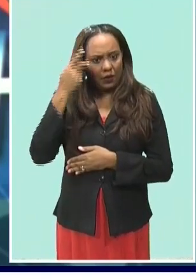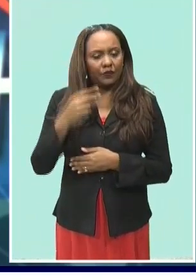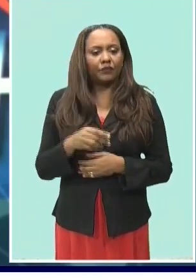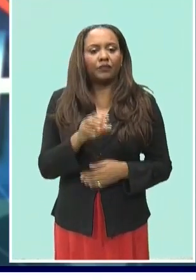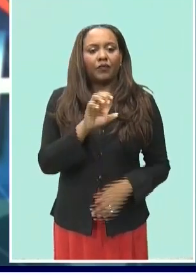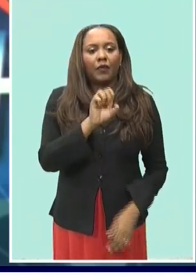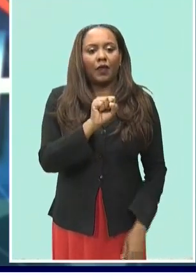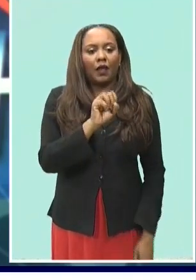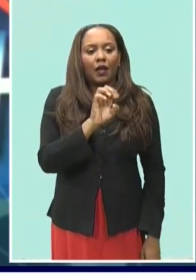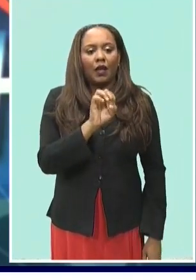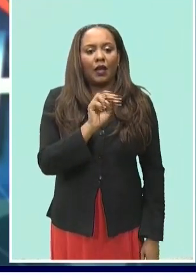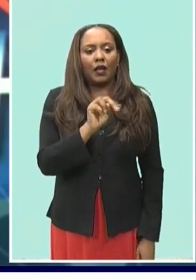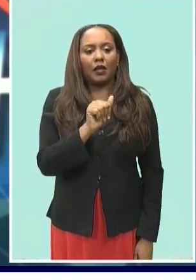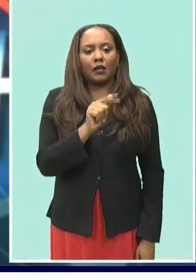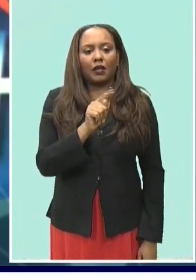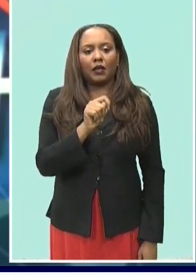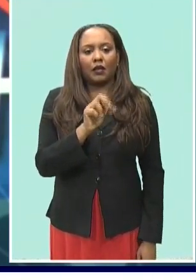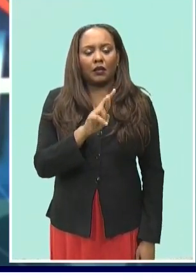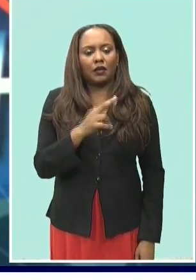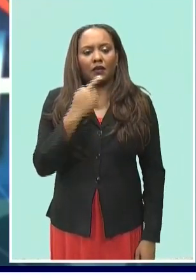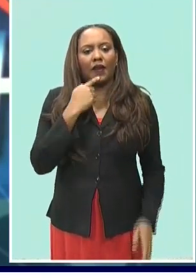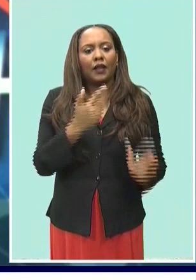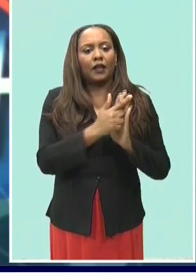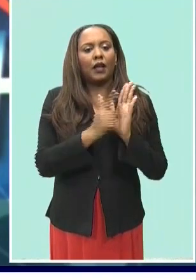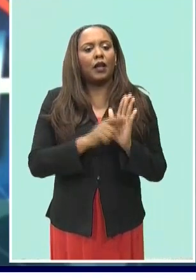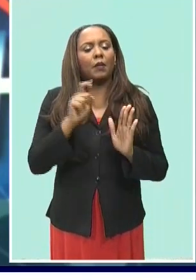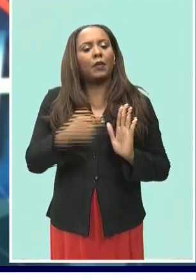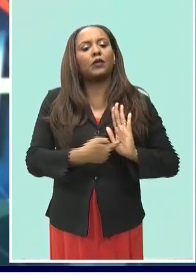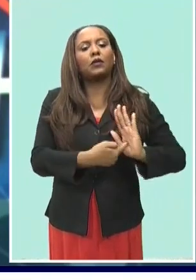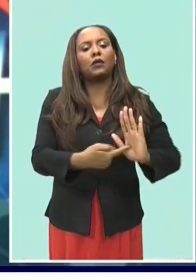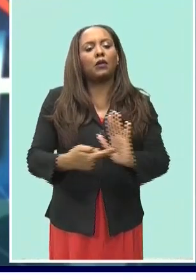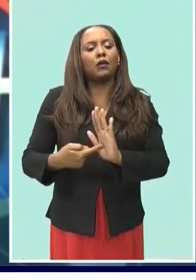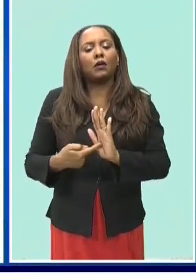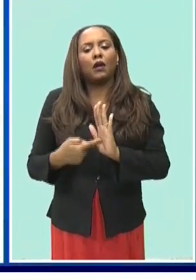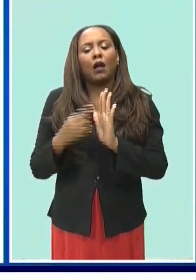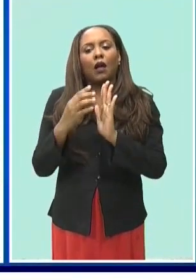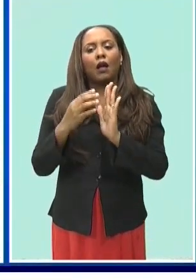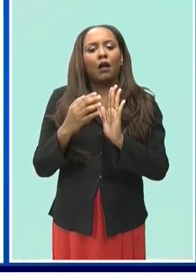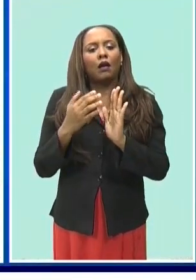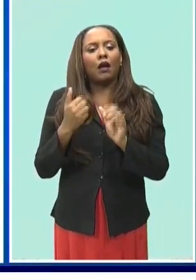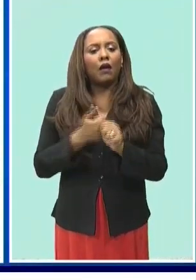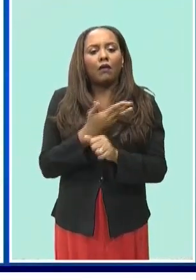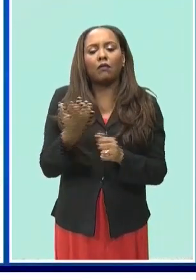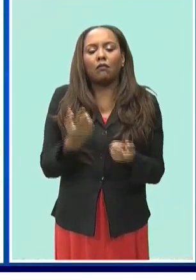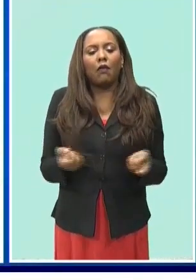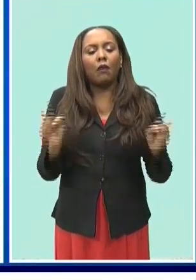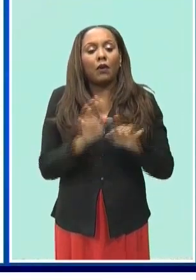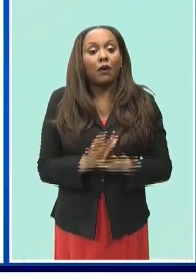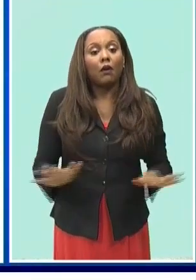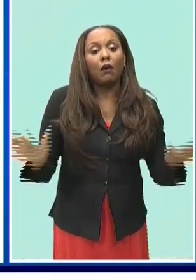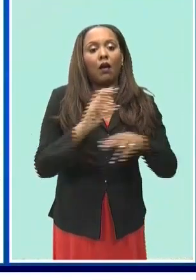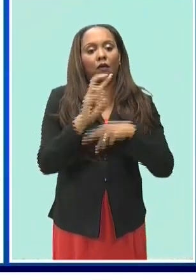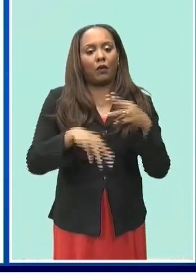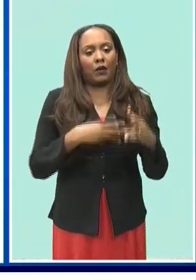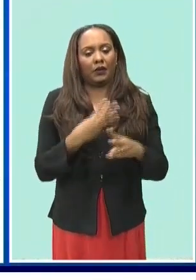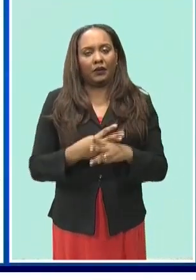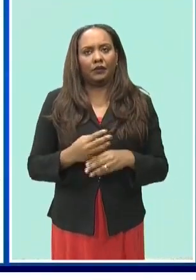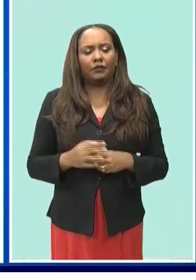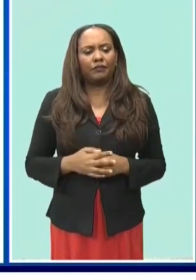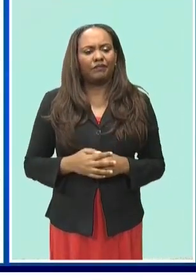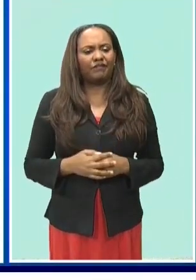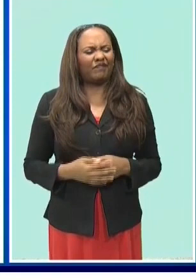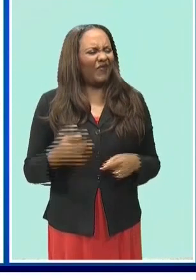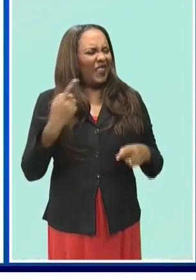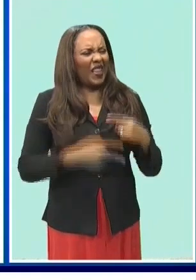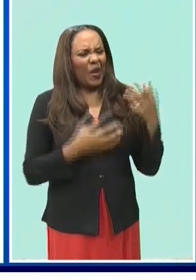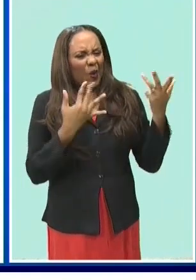legislation must always reflect what is happening in the modern world. We cannot wait until something happens, then we say, well, we should have